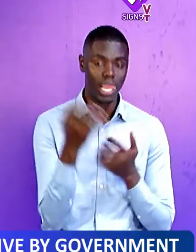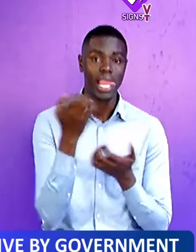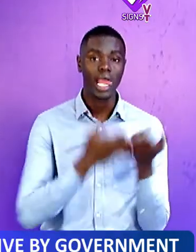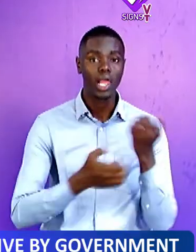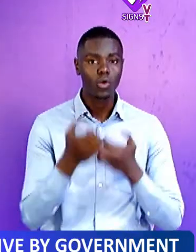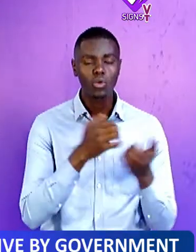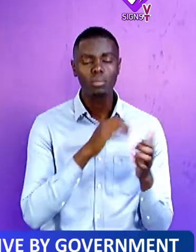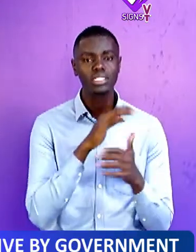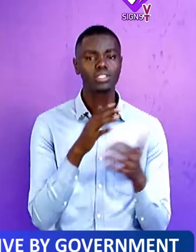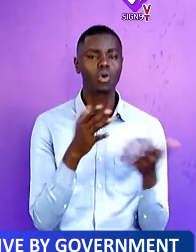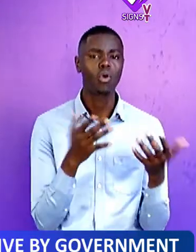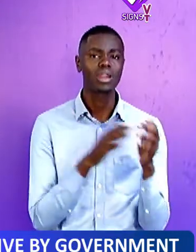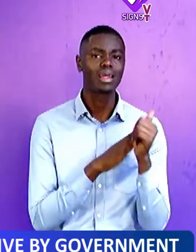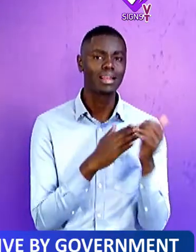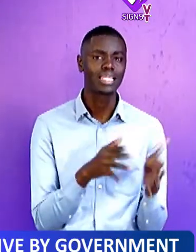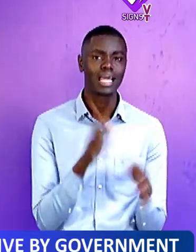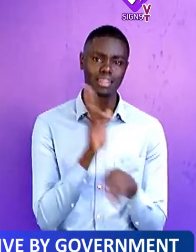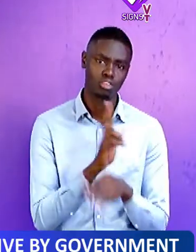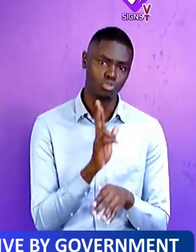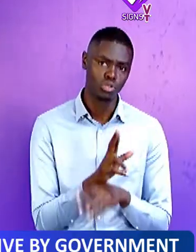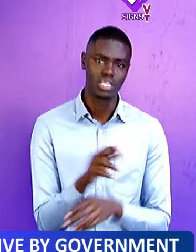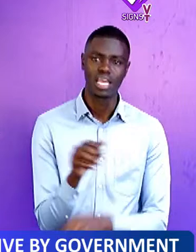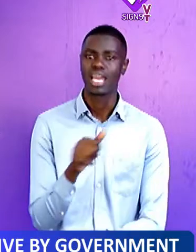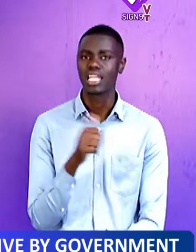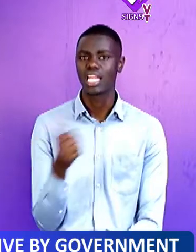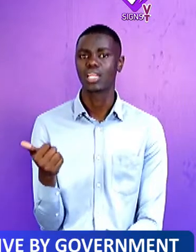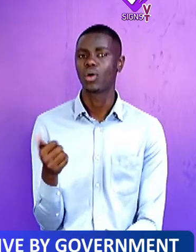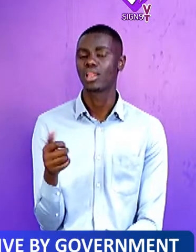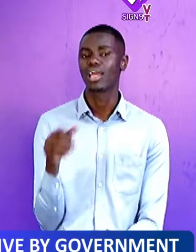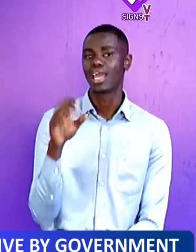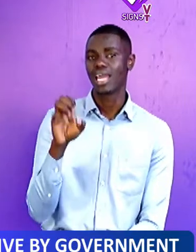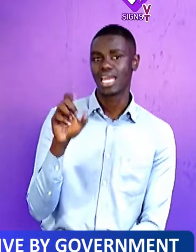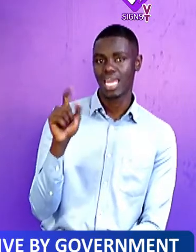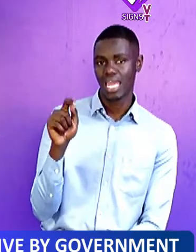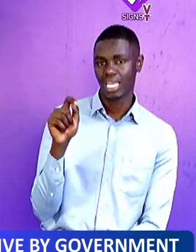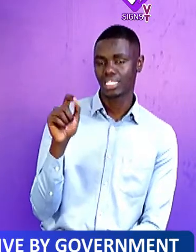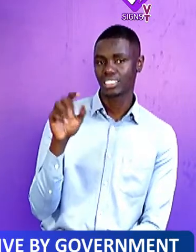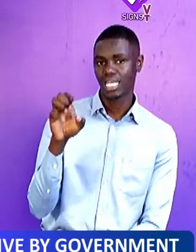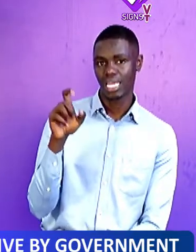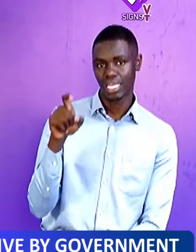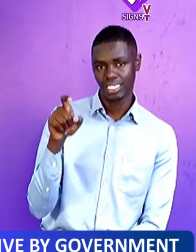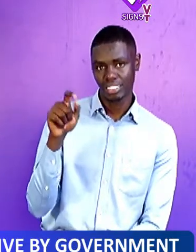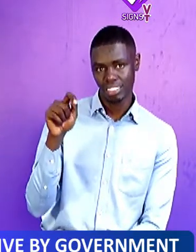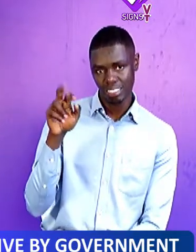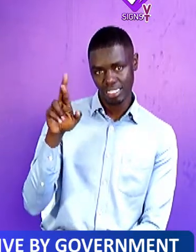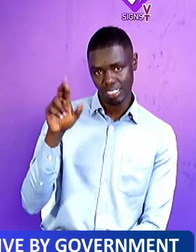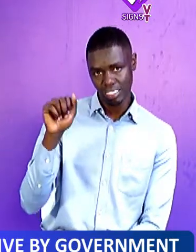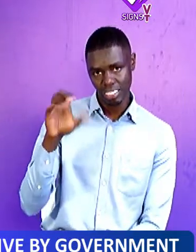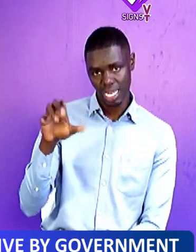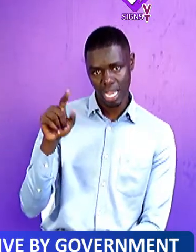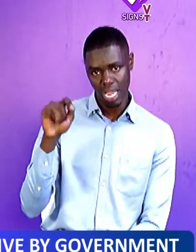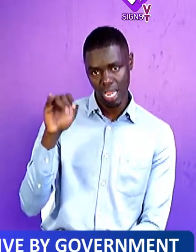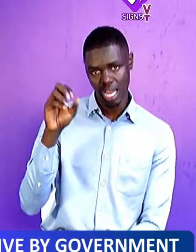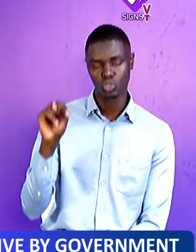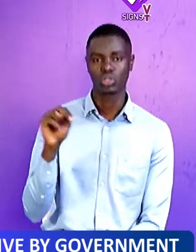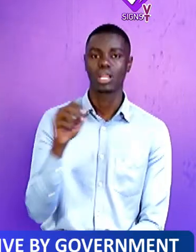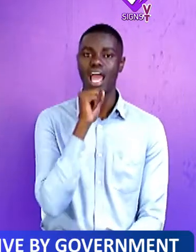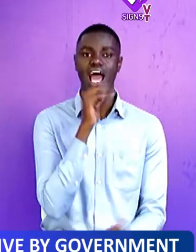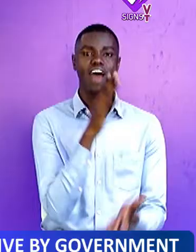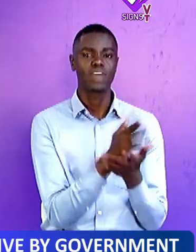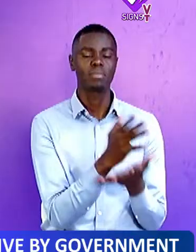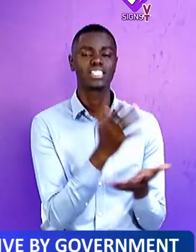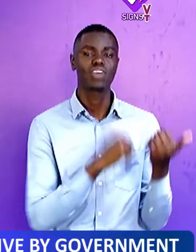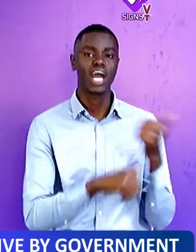leader. And there's what we call a structural economist or leader. Affirmative action